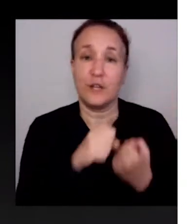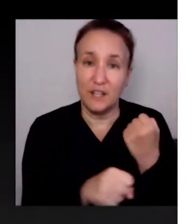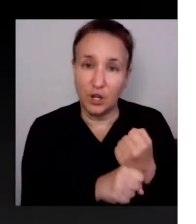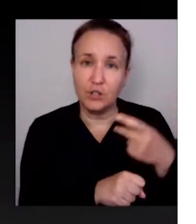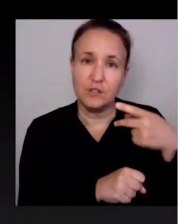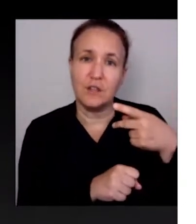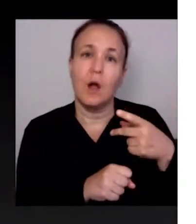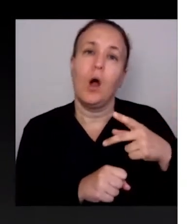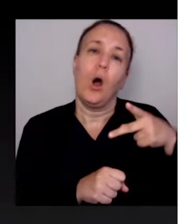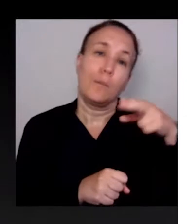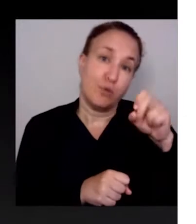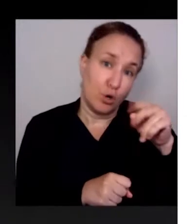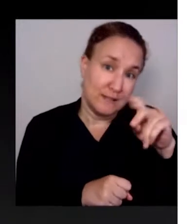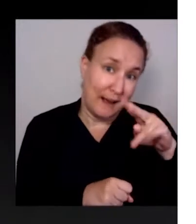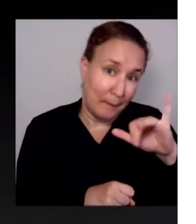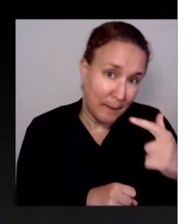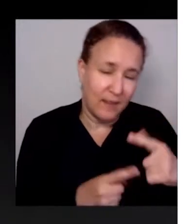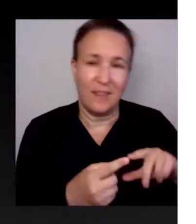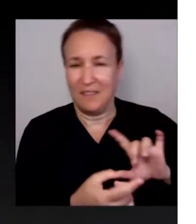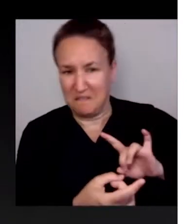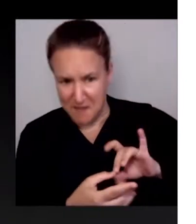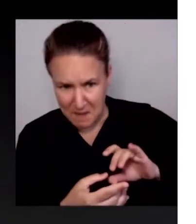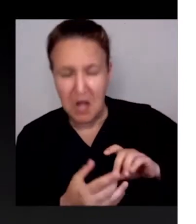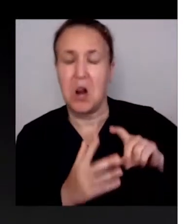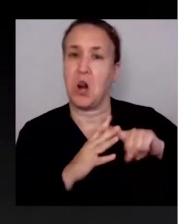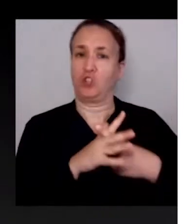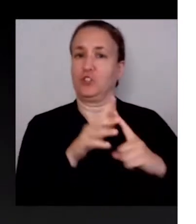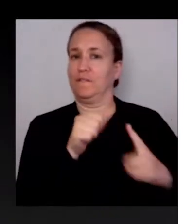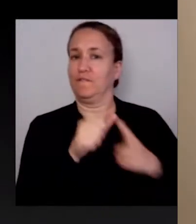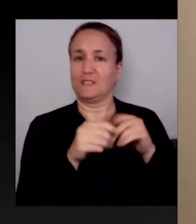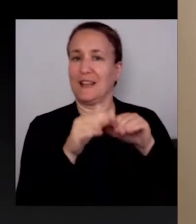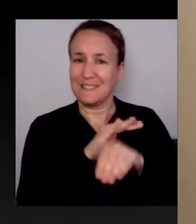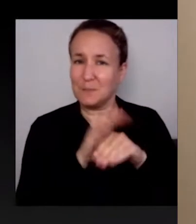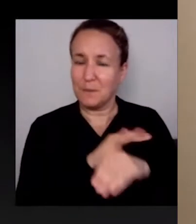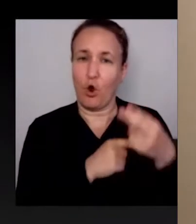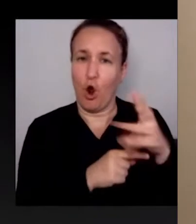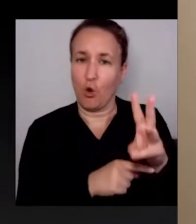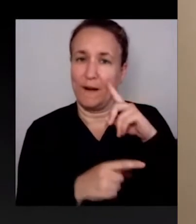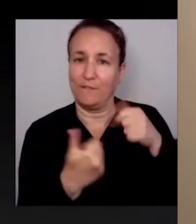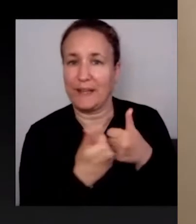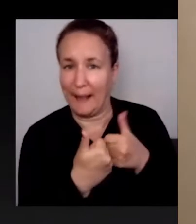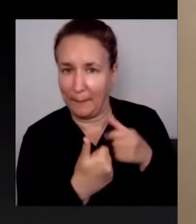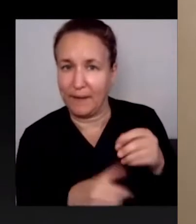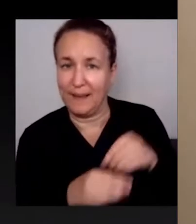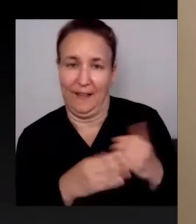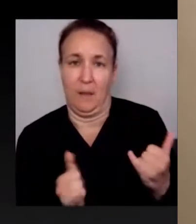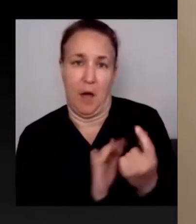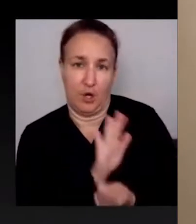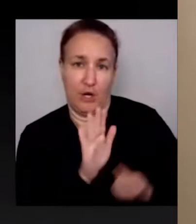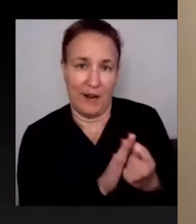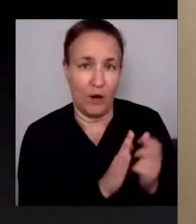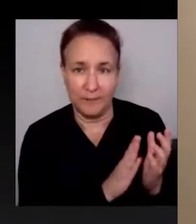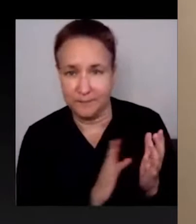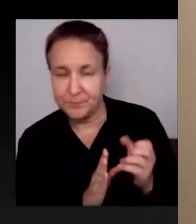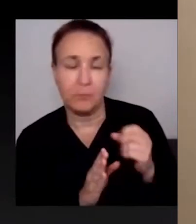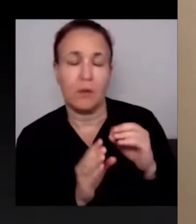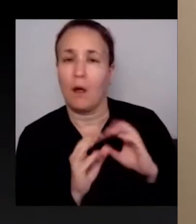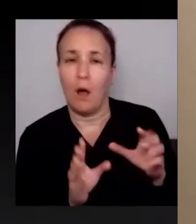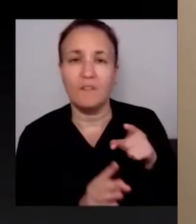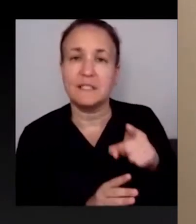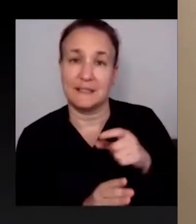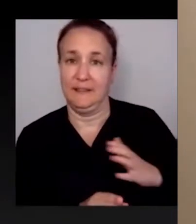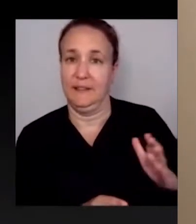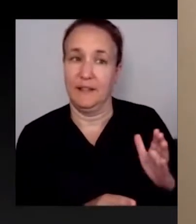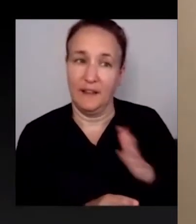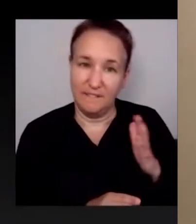feedback, launched as the first official accessibility hardware for gaming in the modern era. And obviously, it's an official peripheral with